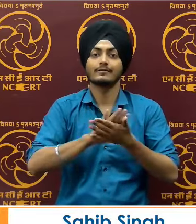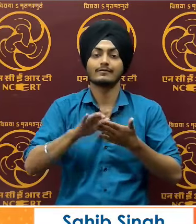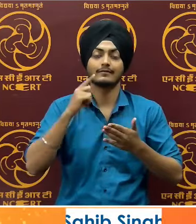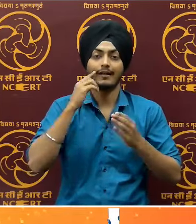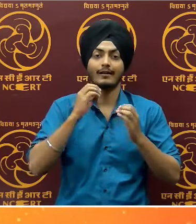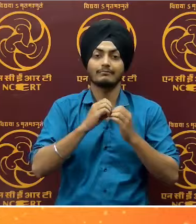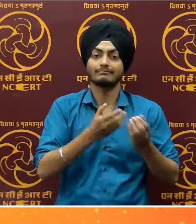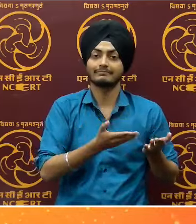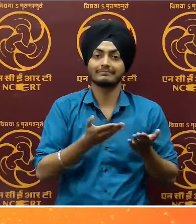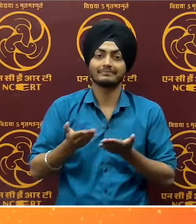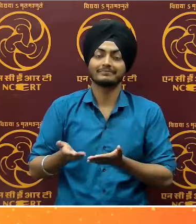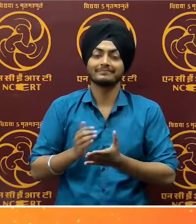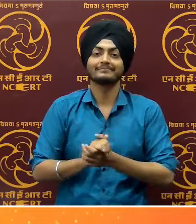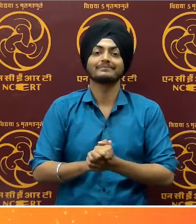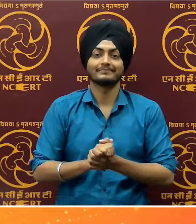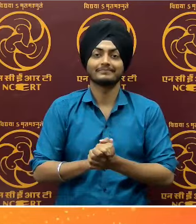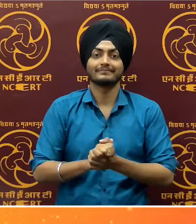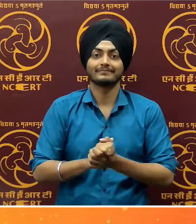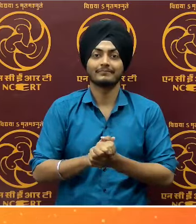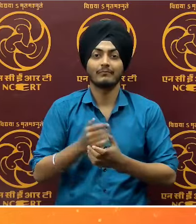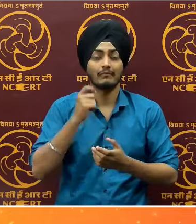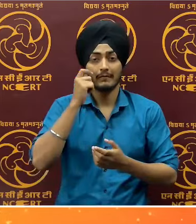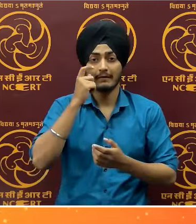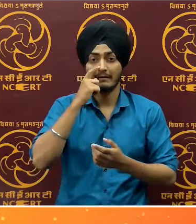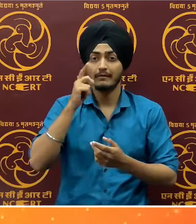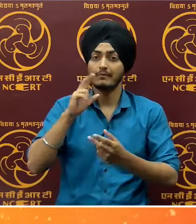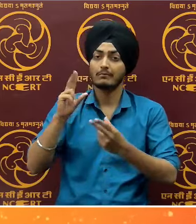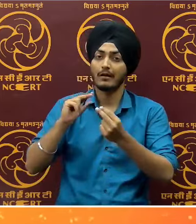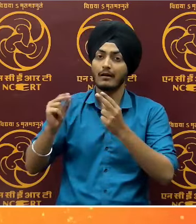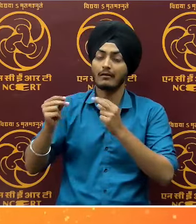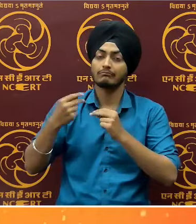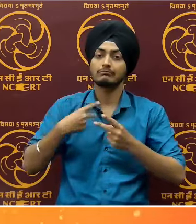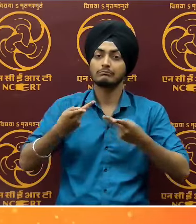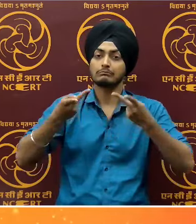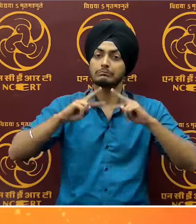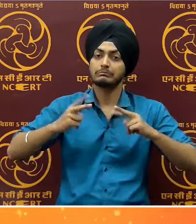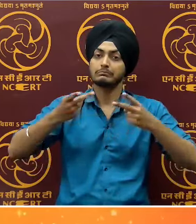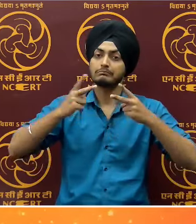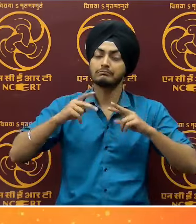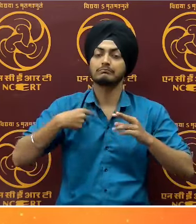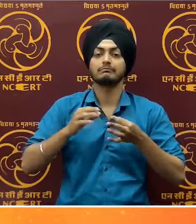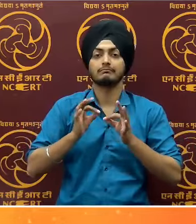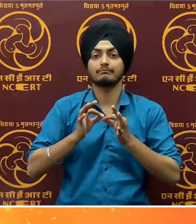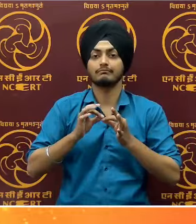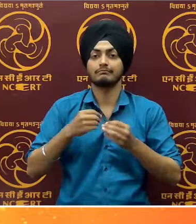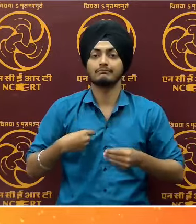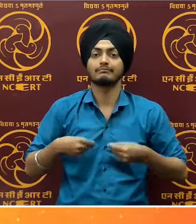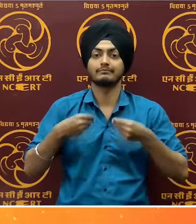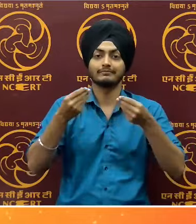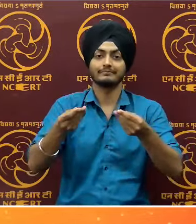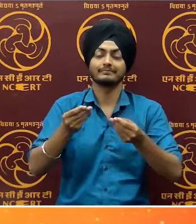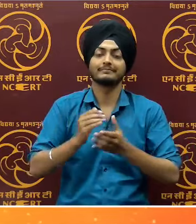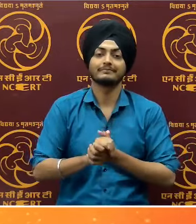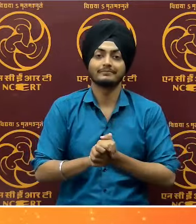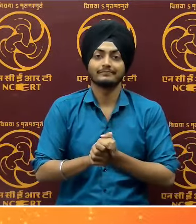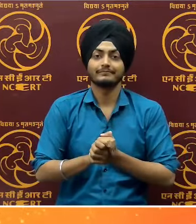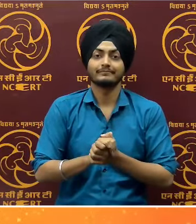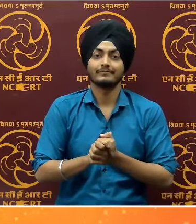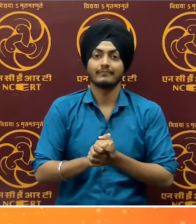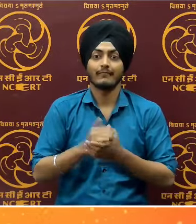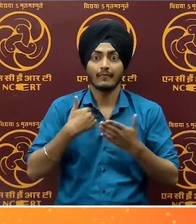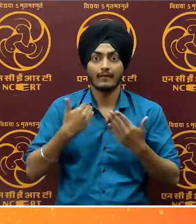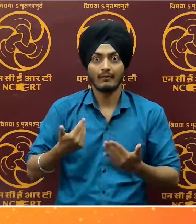warm welcome to you. So Sahib would be interpreting each and every word being discussed here. That will be helpful to all of you. Now